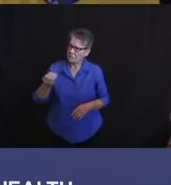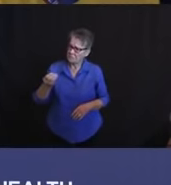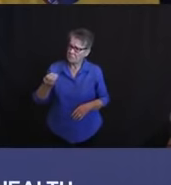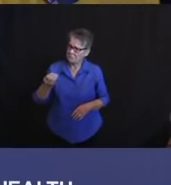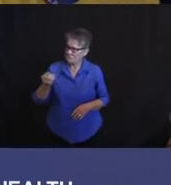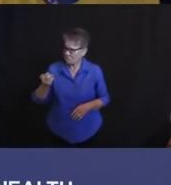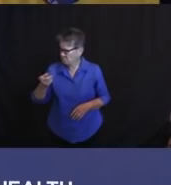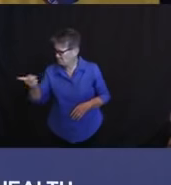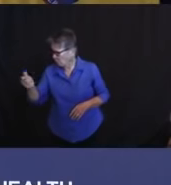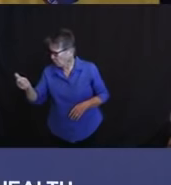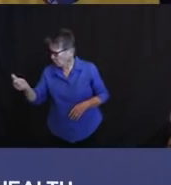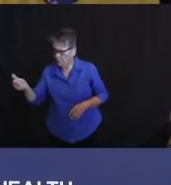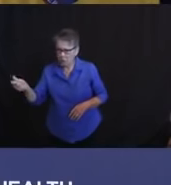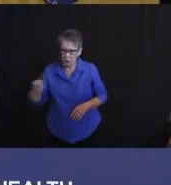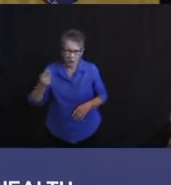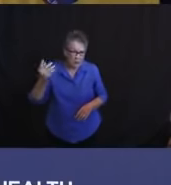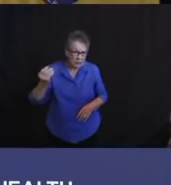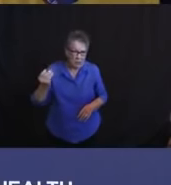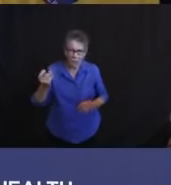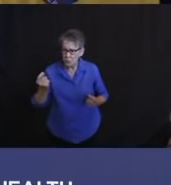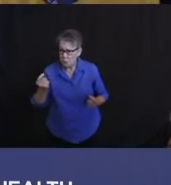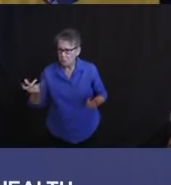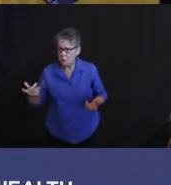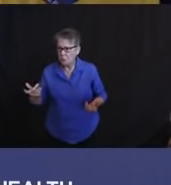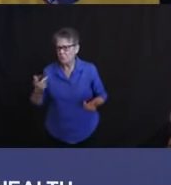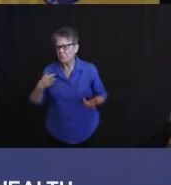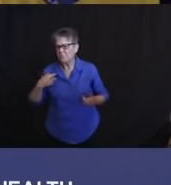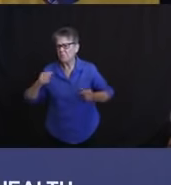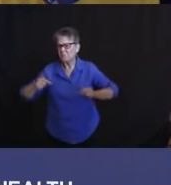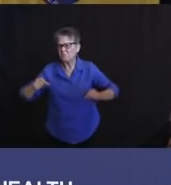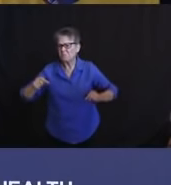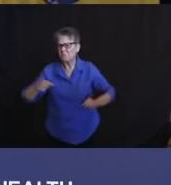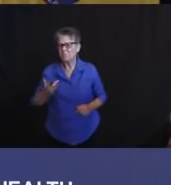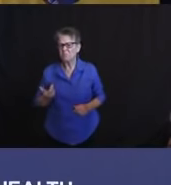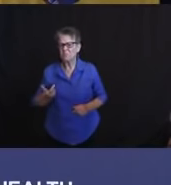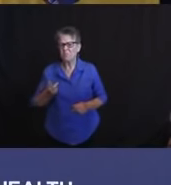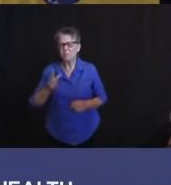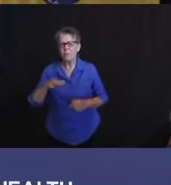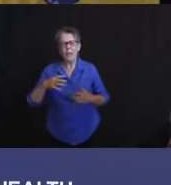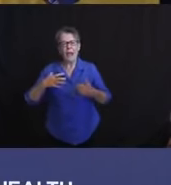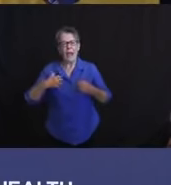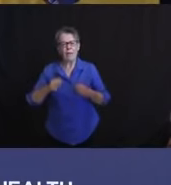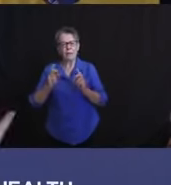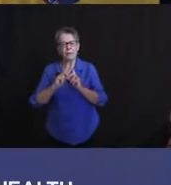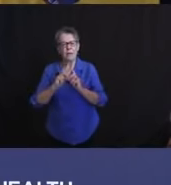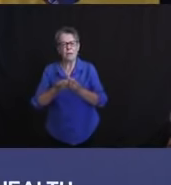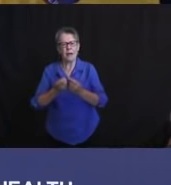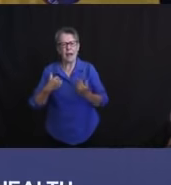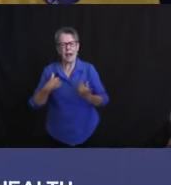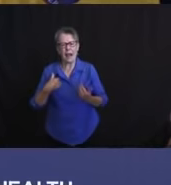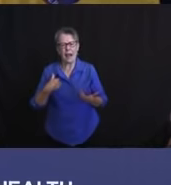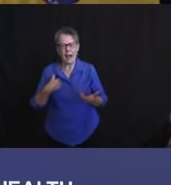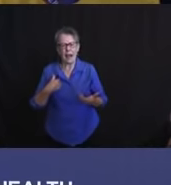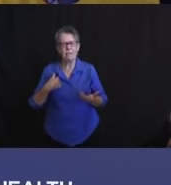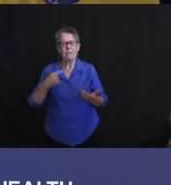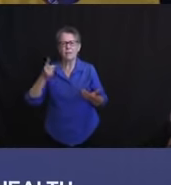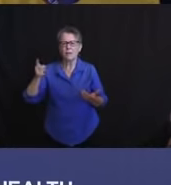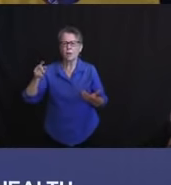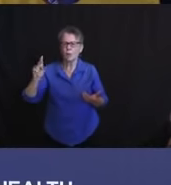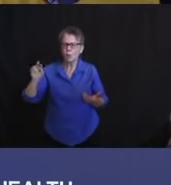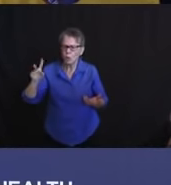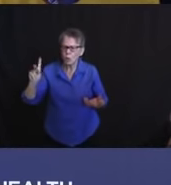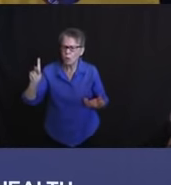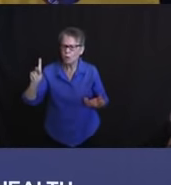afternoon. Afternoon. Does the health department have anyone stationed at Newark or Teterboro airports to advise